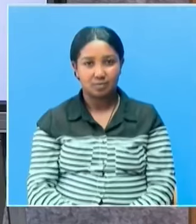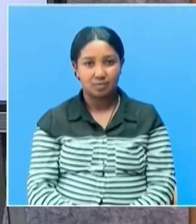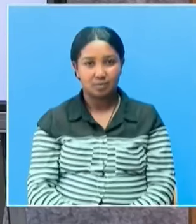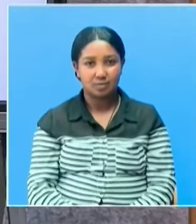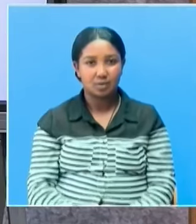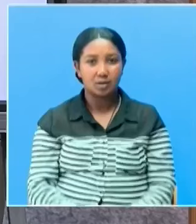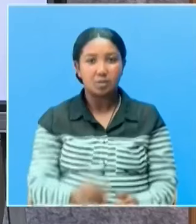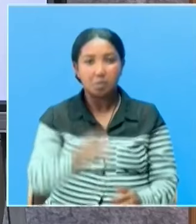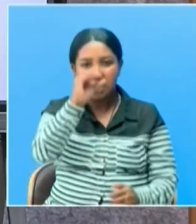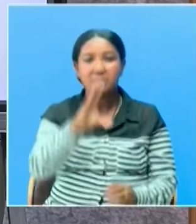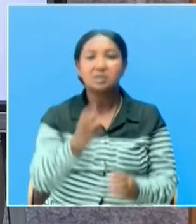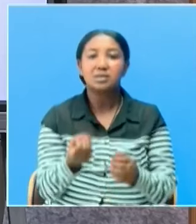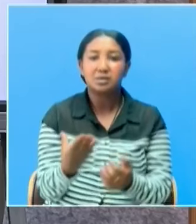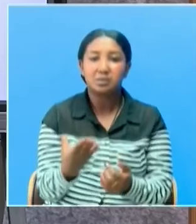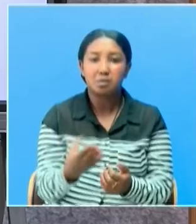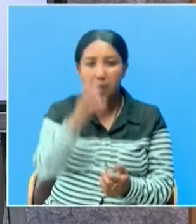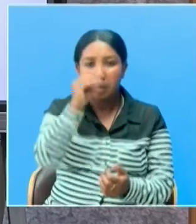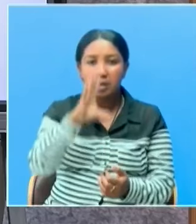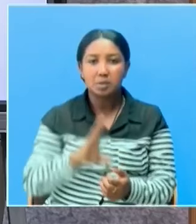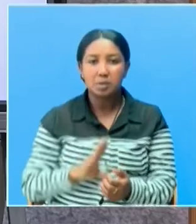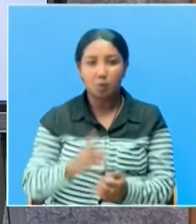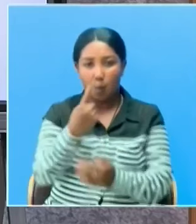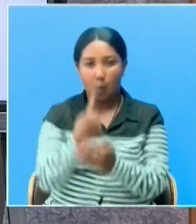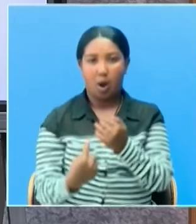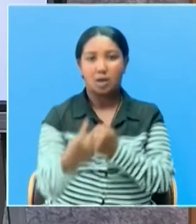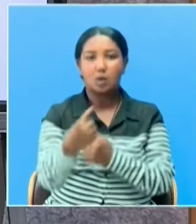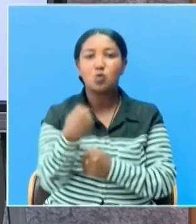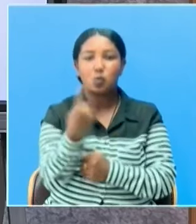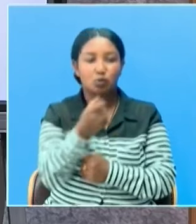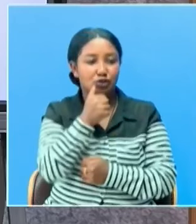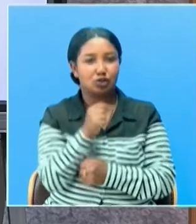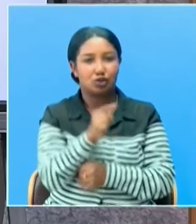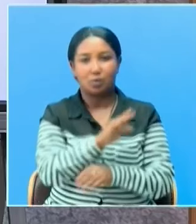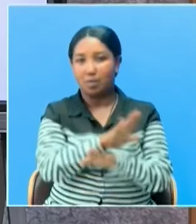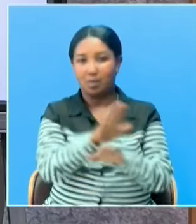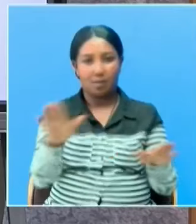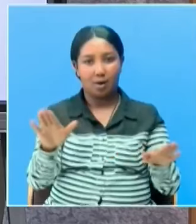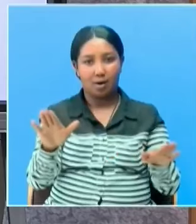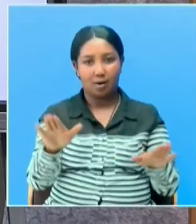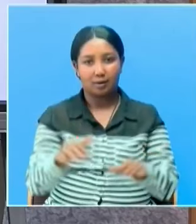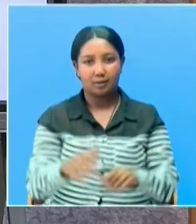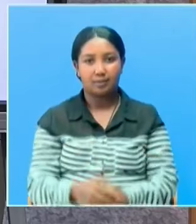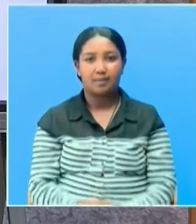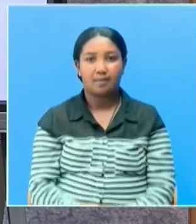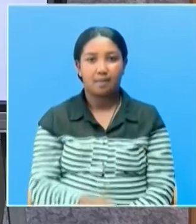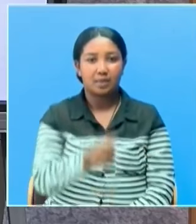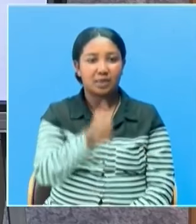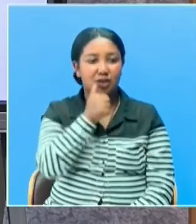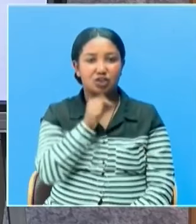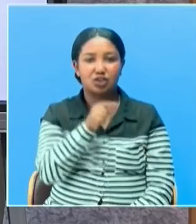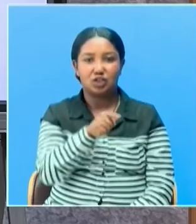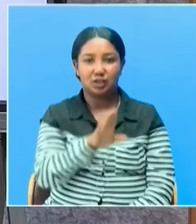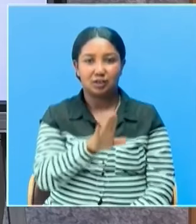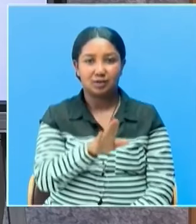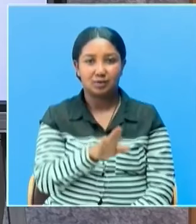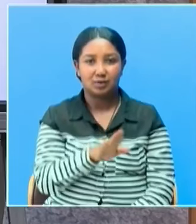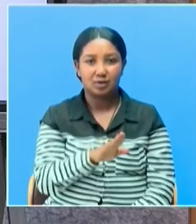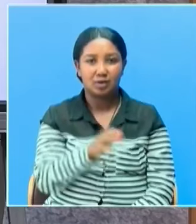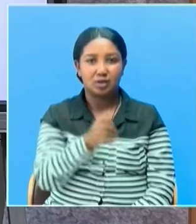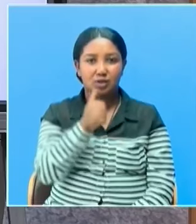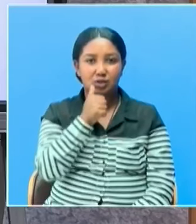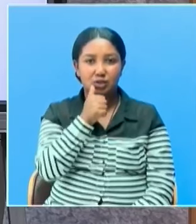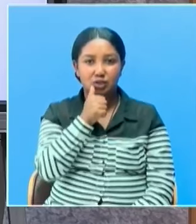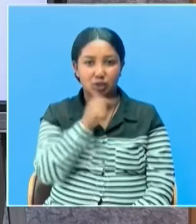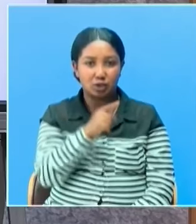How many persons are here? We have only one person, okay? She. So we are